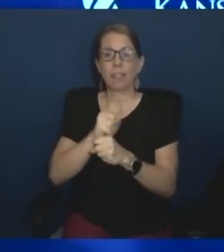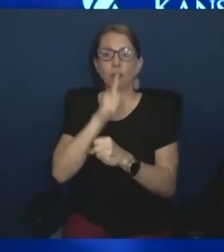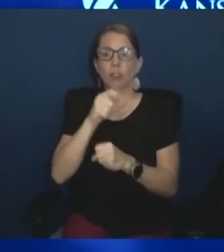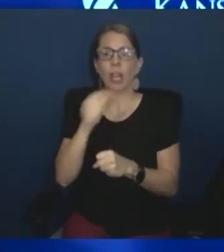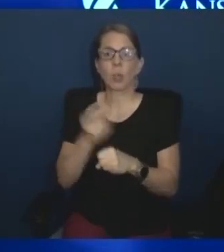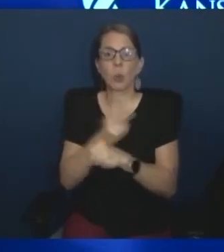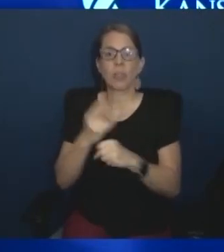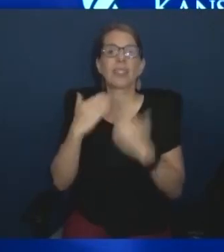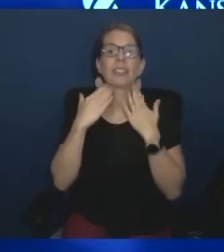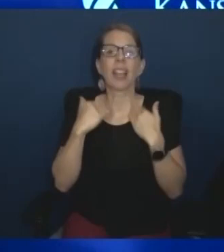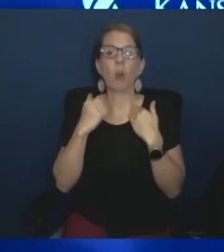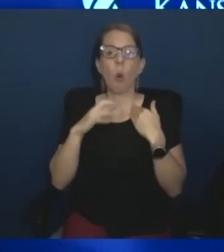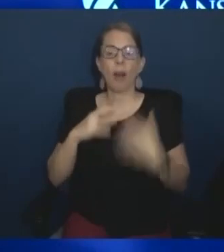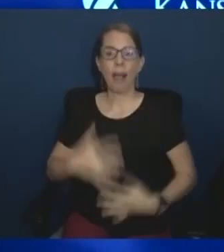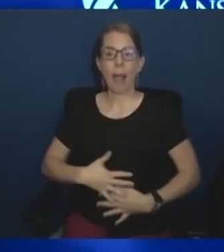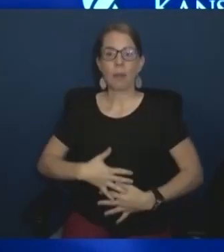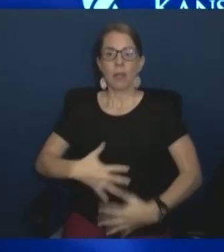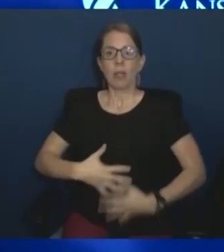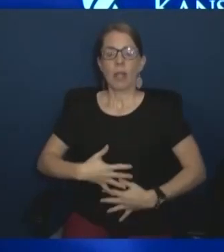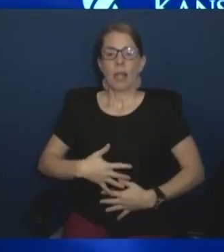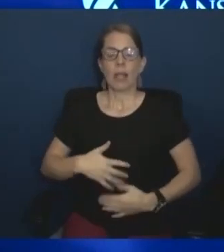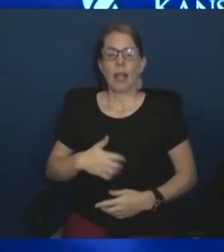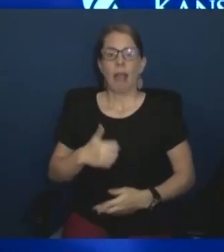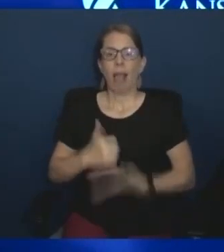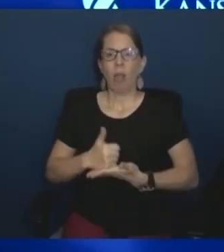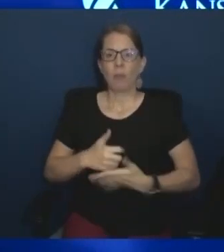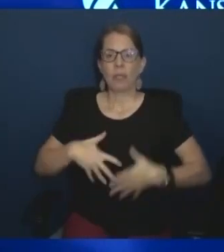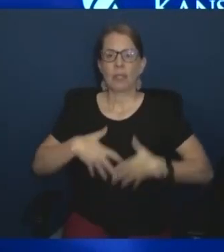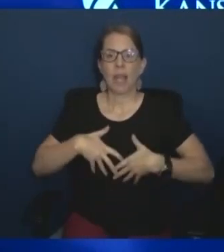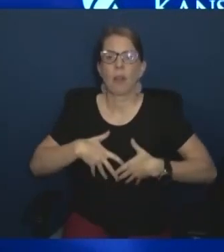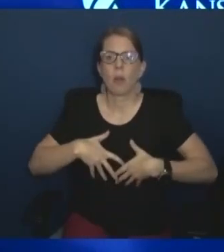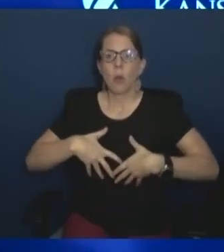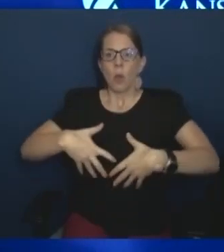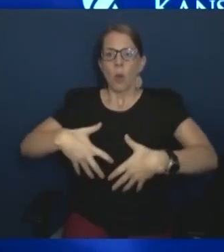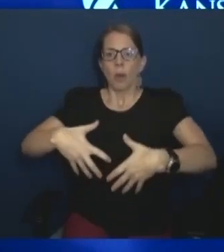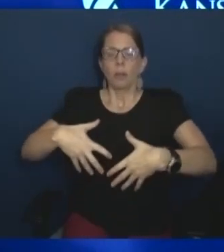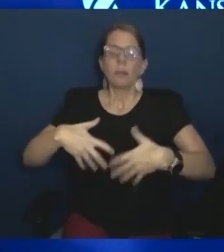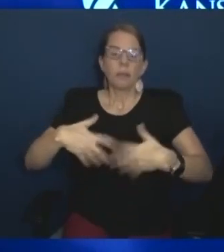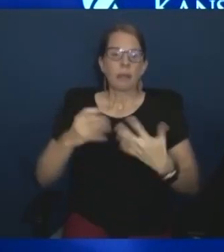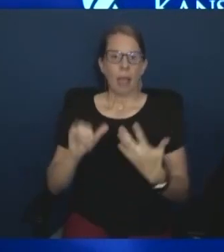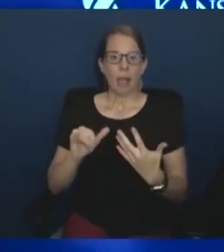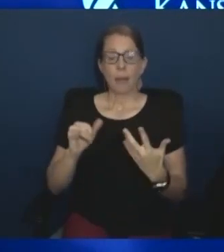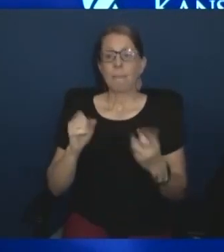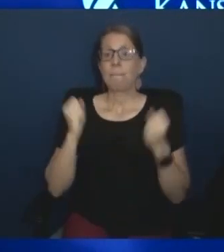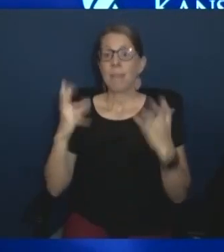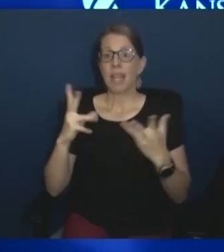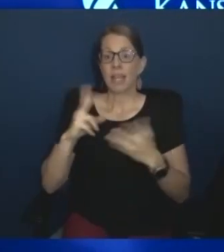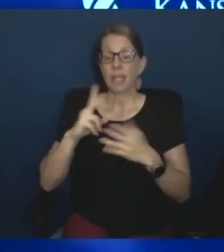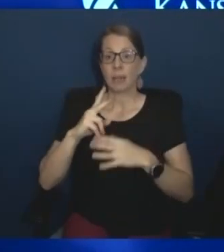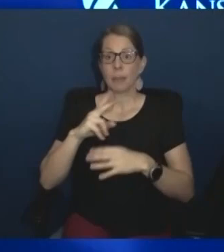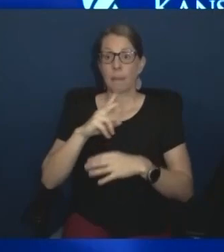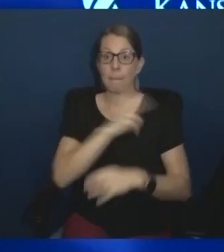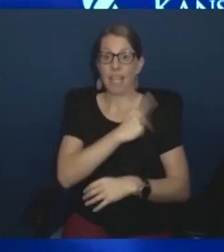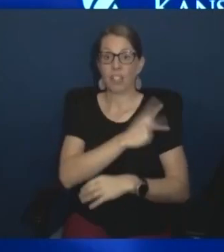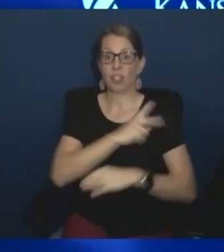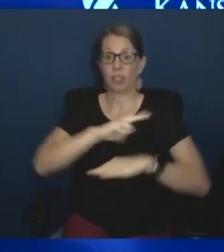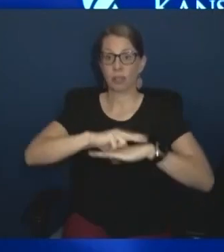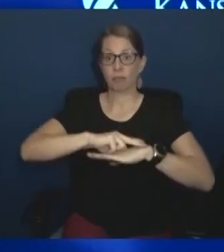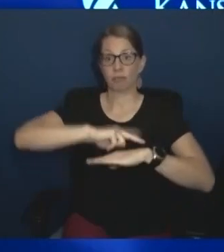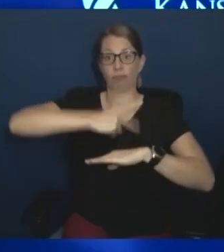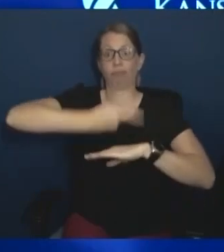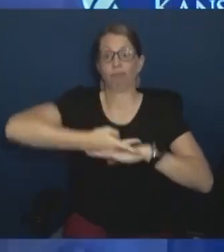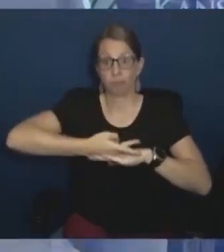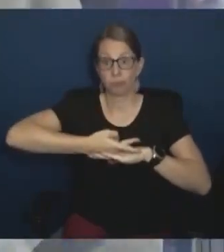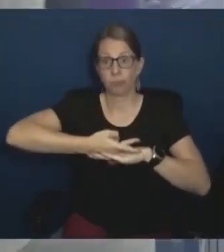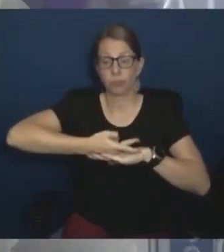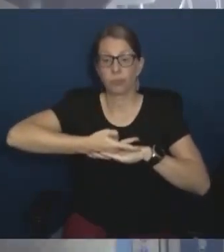abdomen to help their diaphragm pull up. We have a lot of our patients lay on their stomach, I'm sure you guys have heard, because